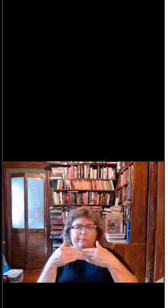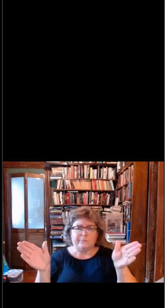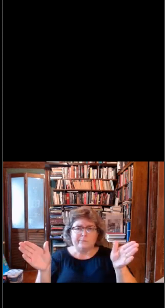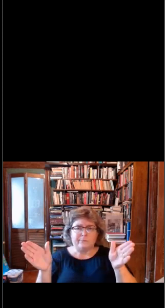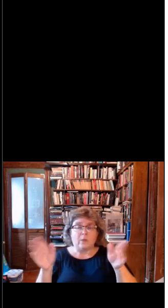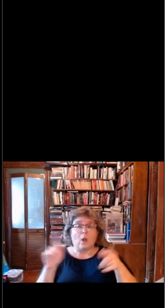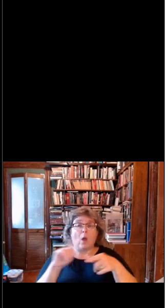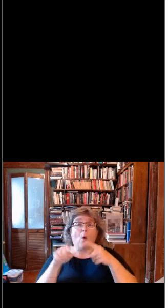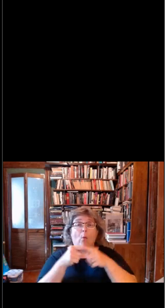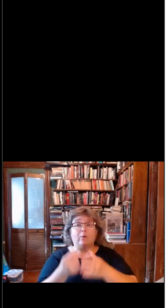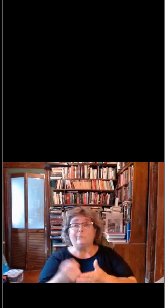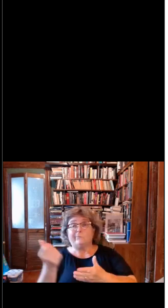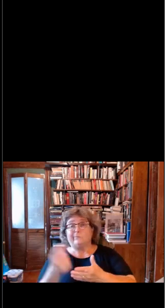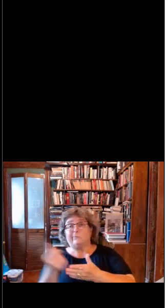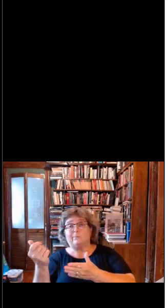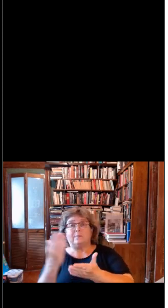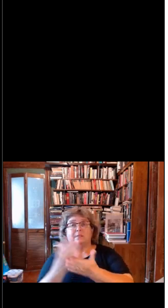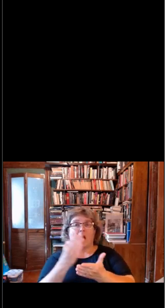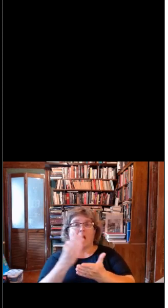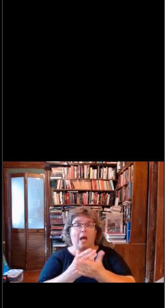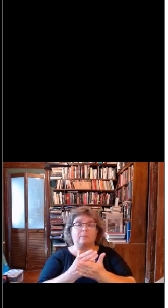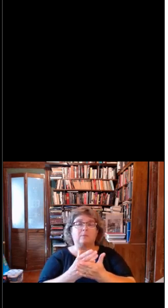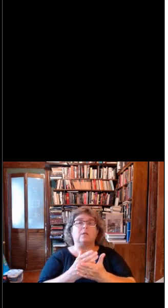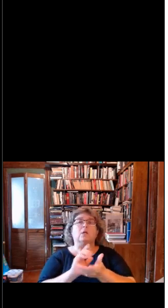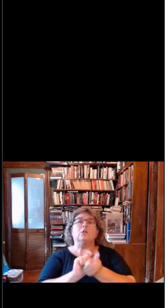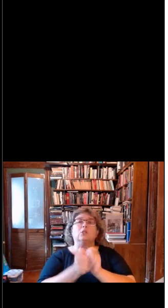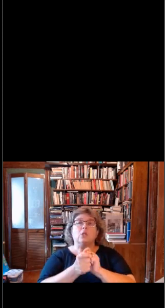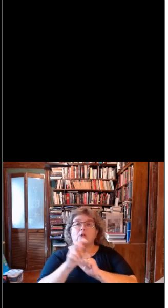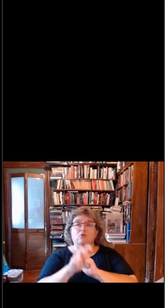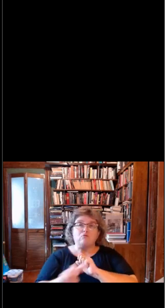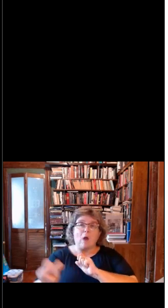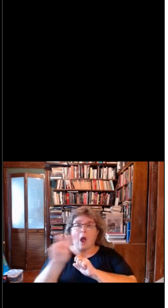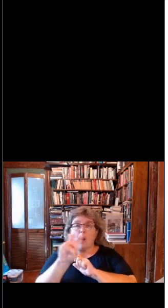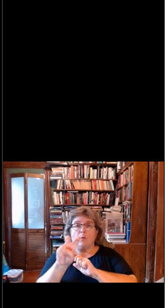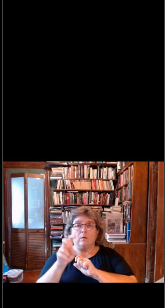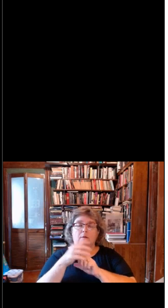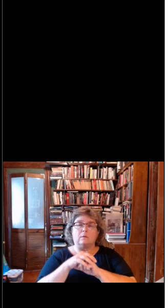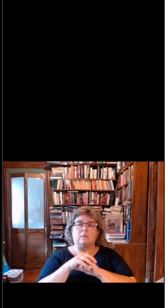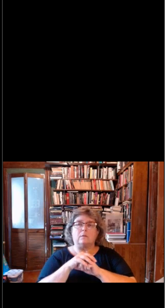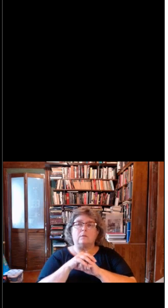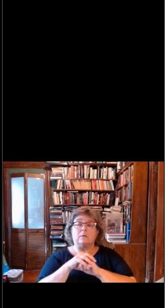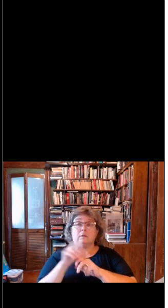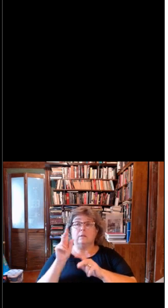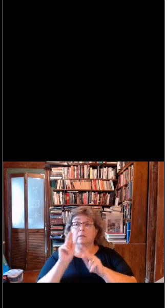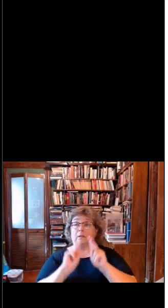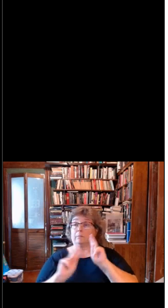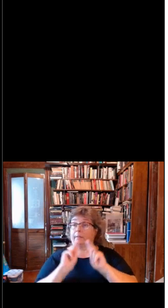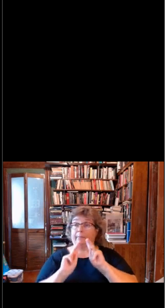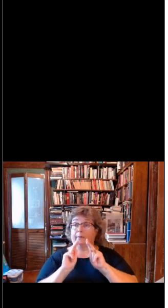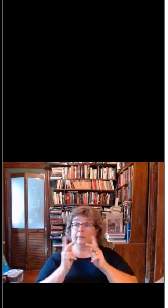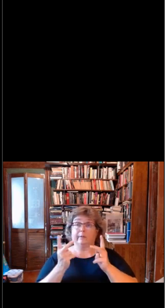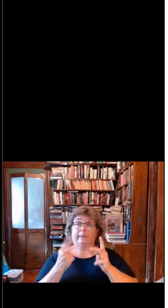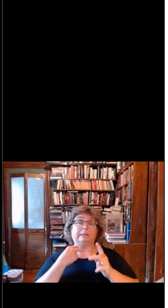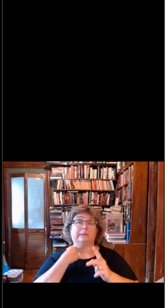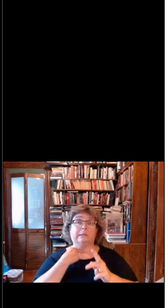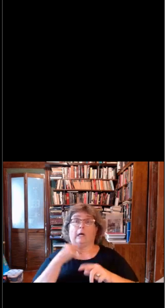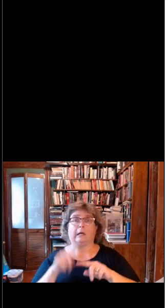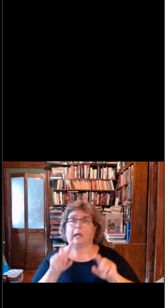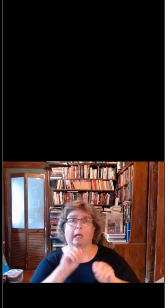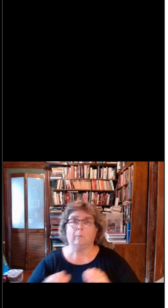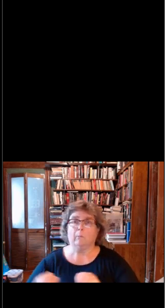rid of stops and change routes to the point where people can't get around to the general